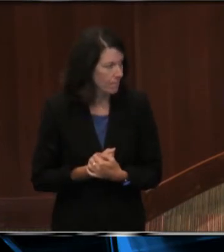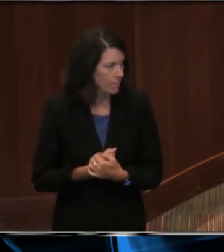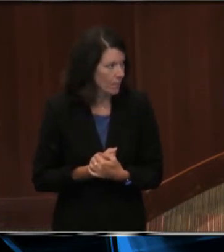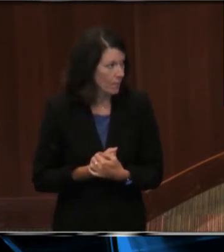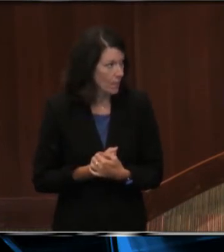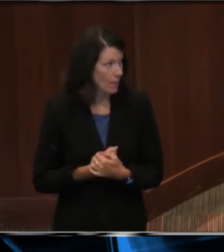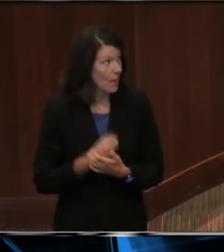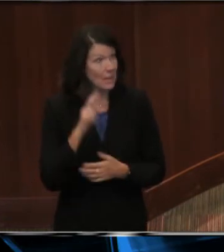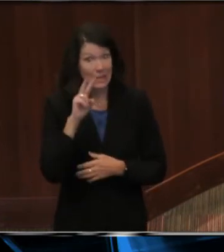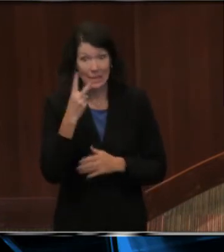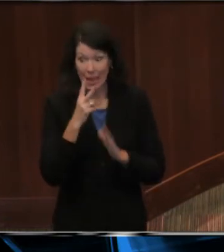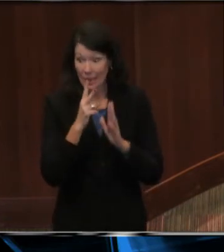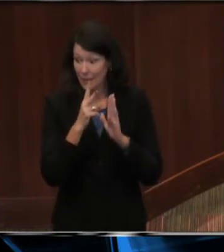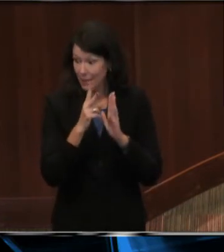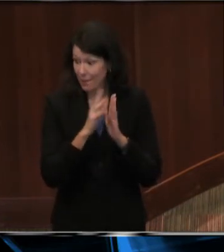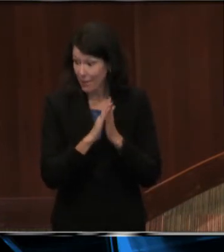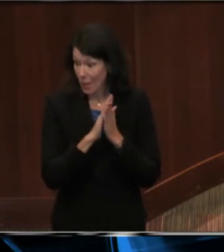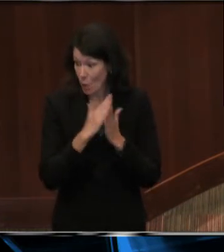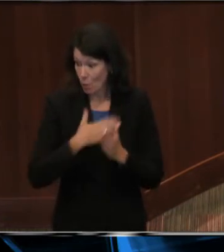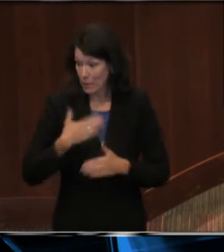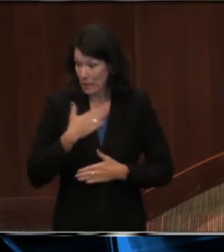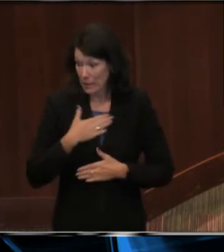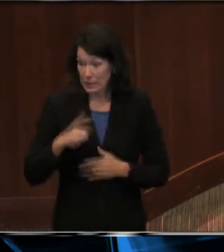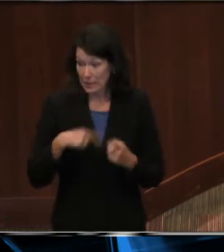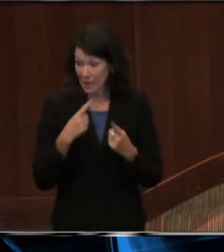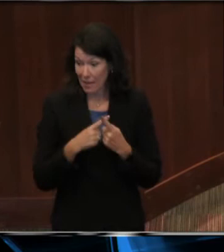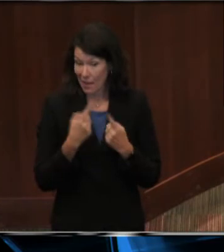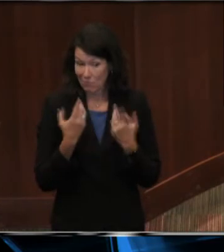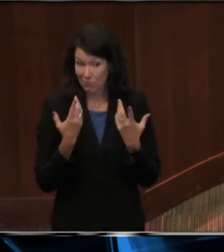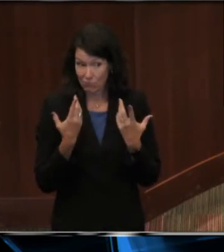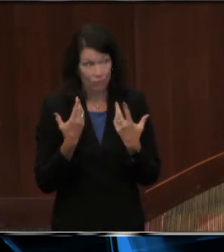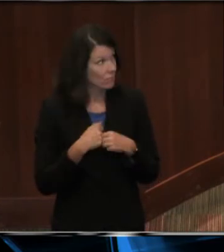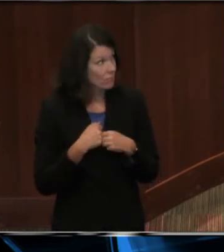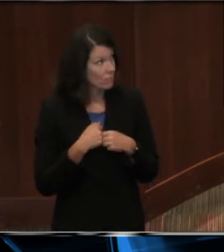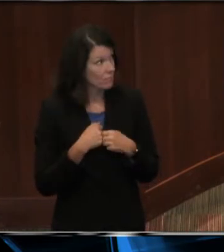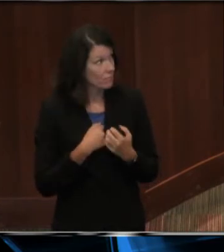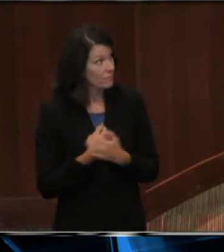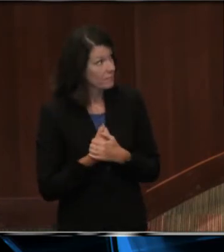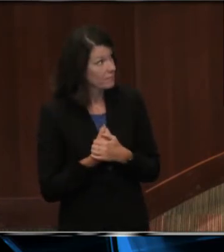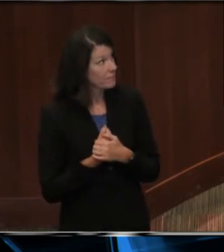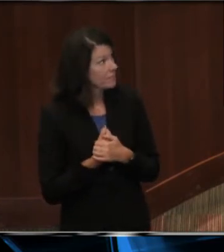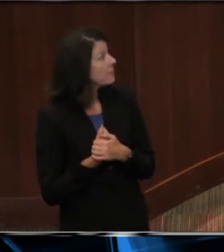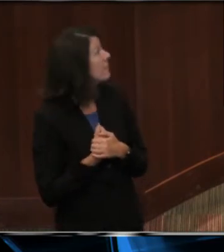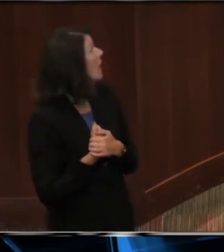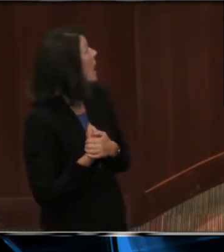Can we roll the second video, and then we'll just have